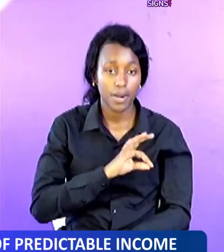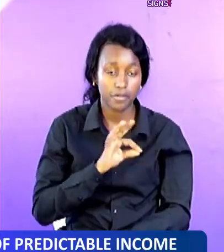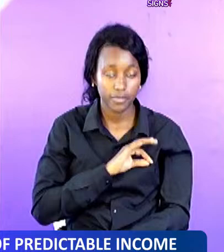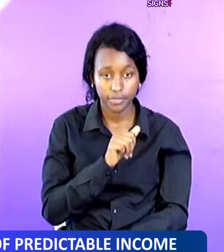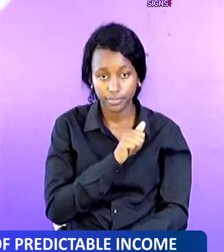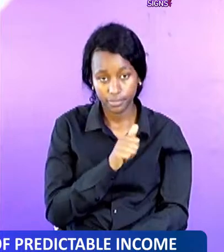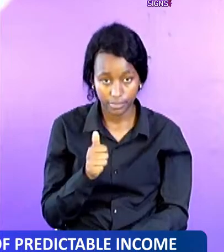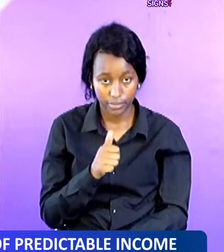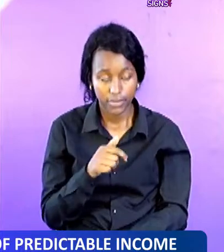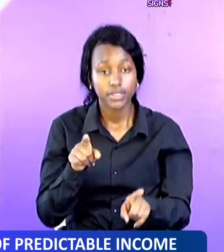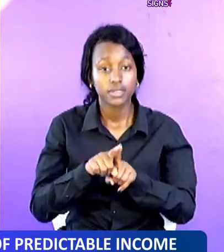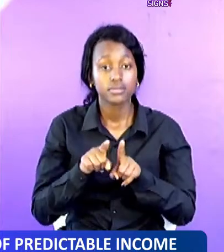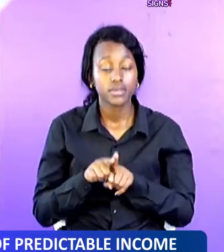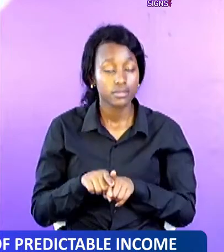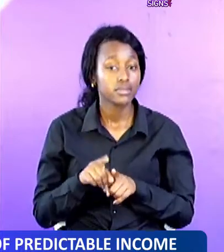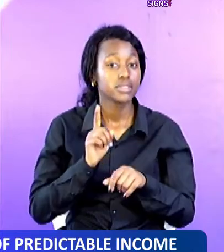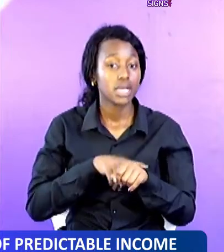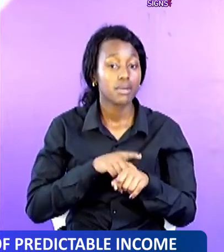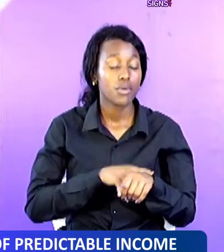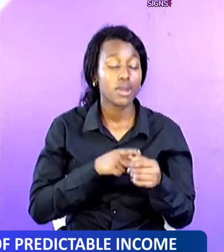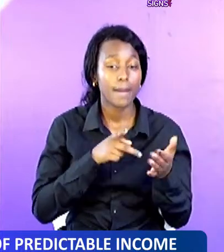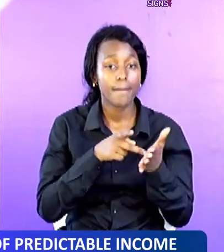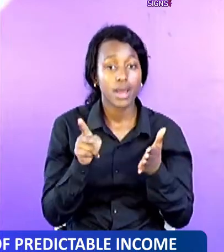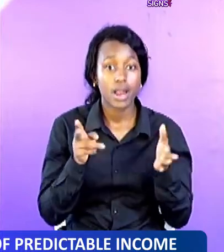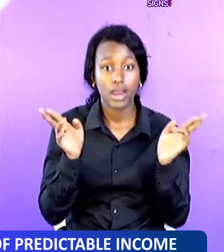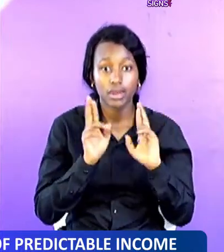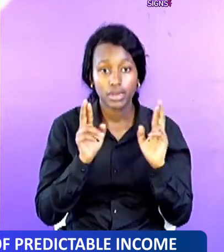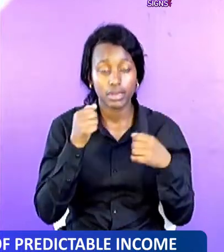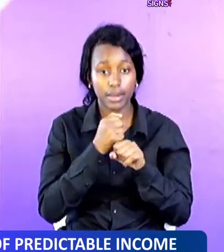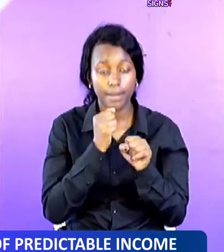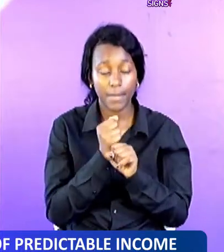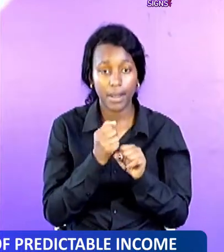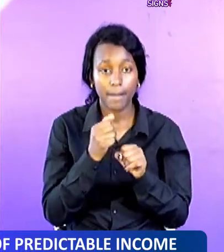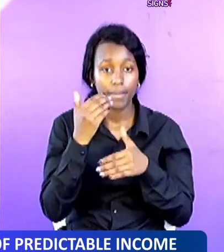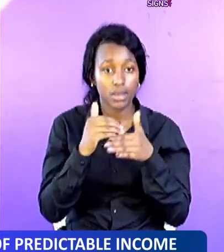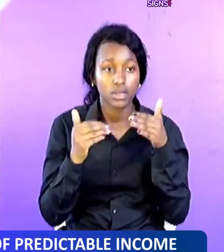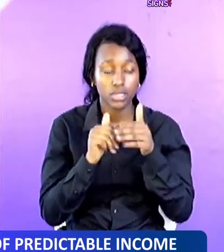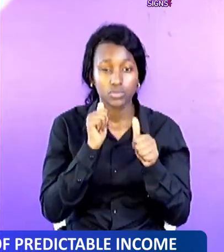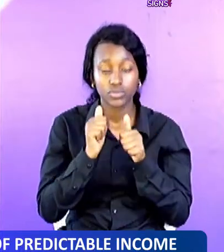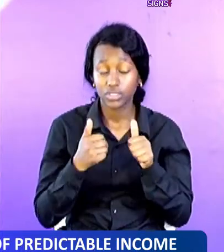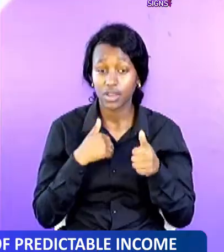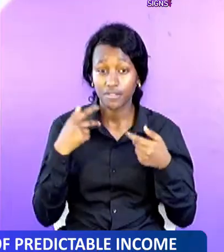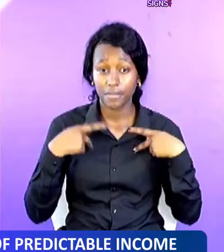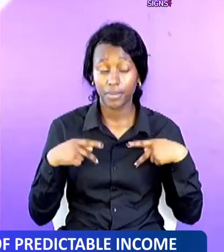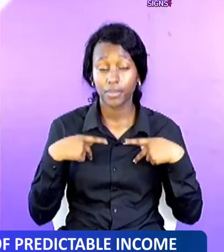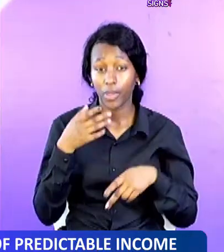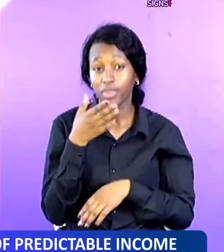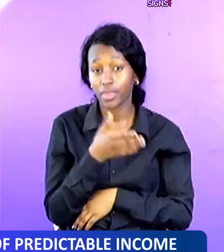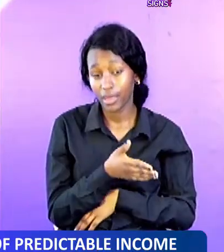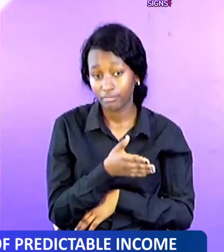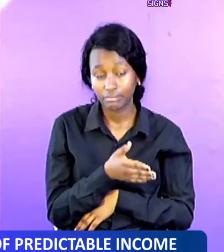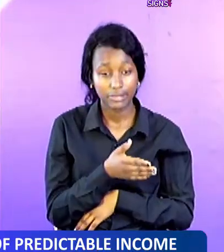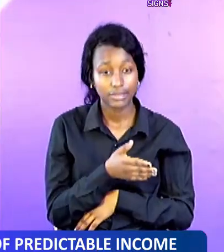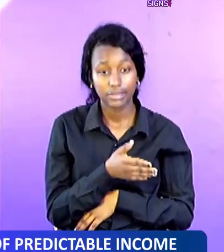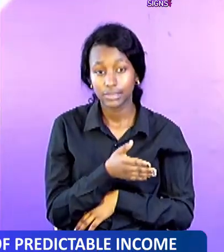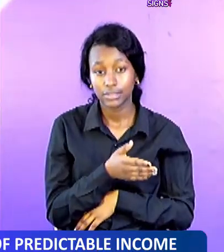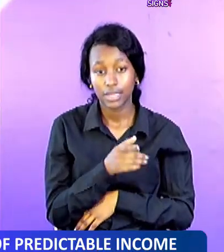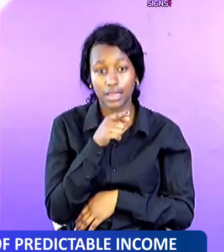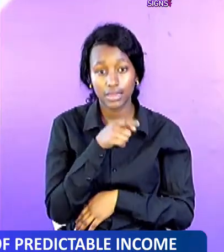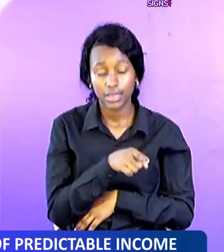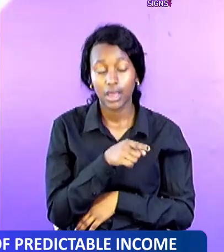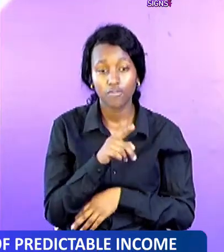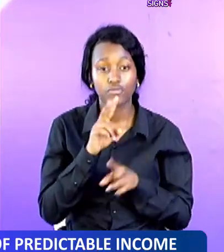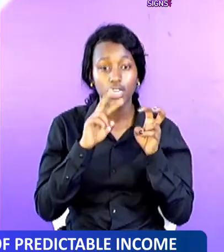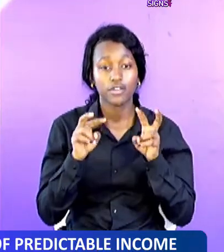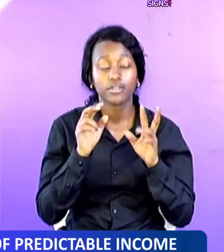ready-made buildings or whatever property which already has tenants in it. Again, here you're also looking for a